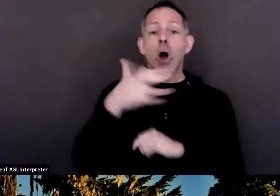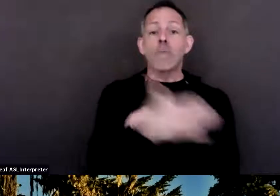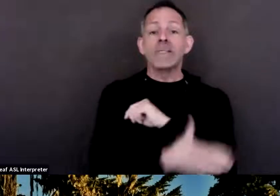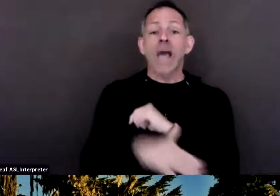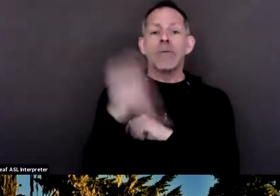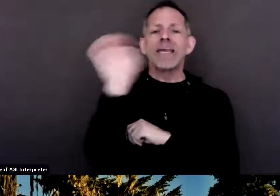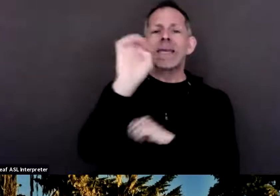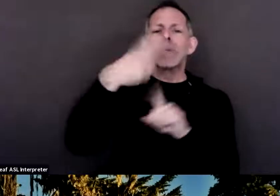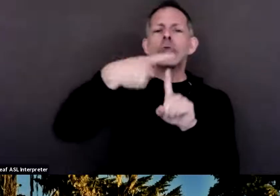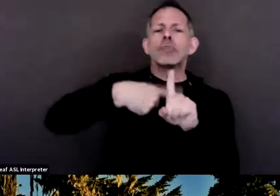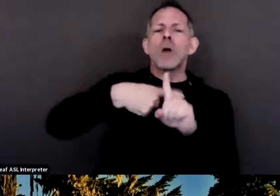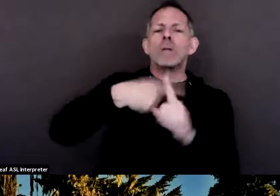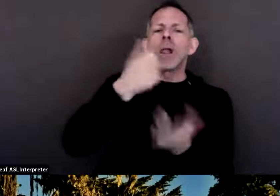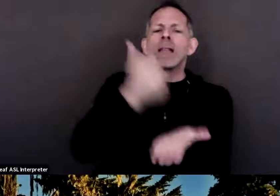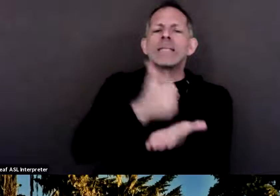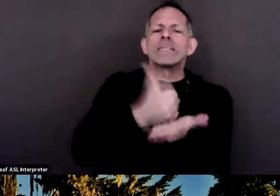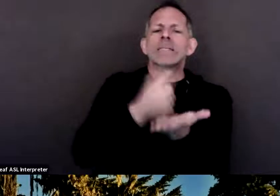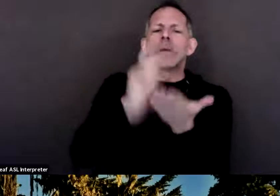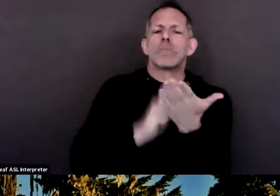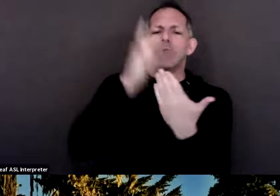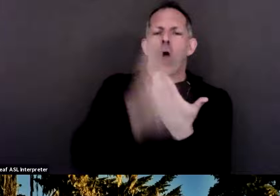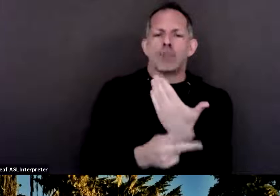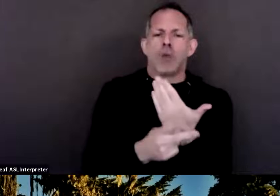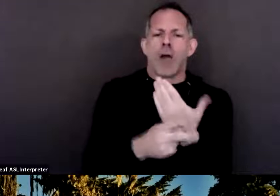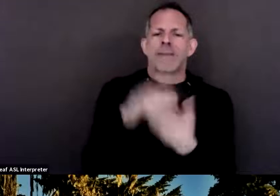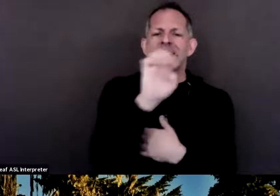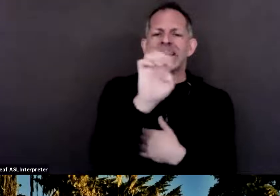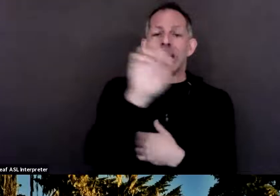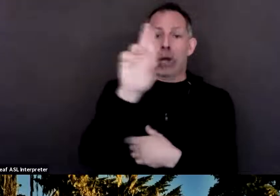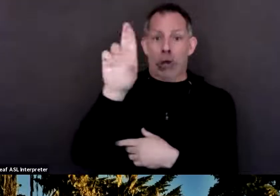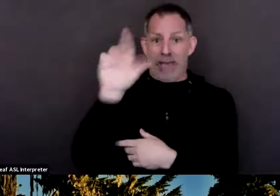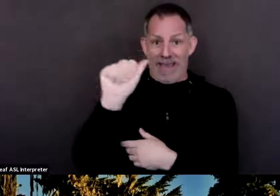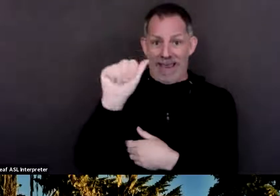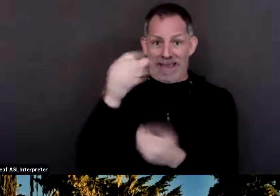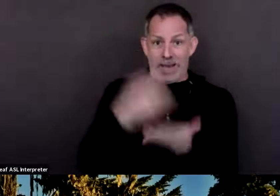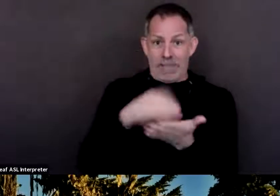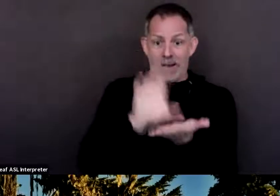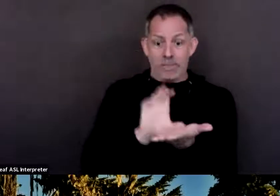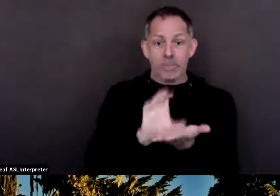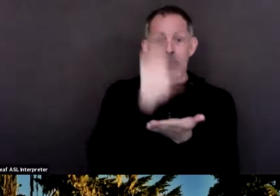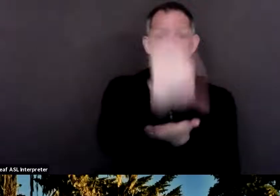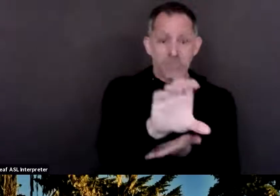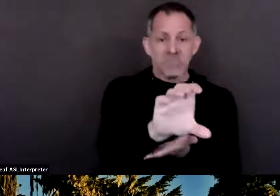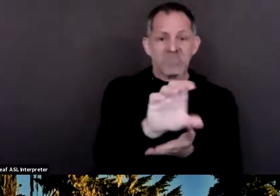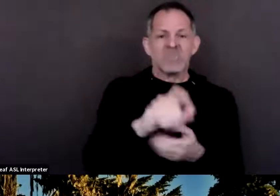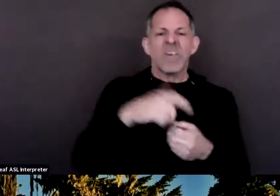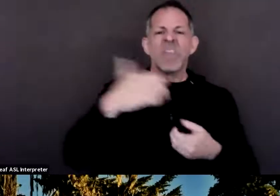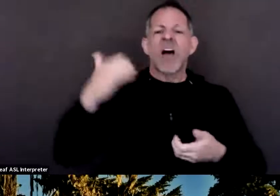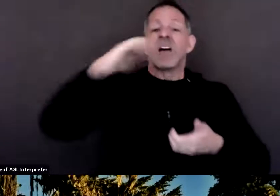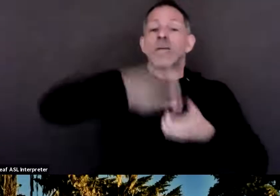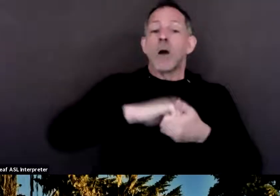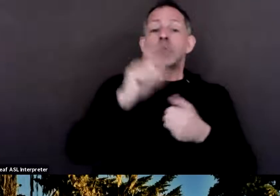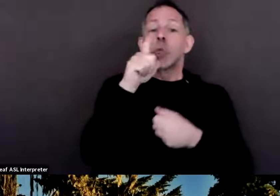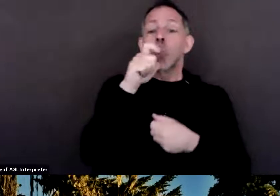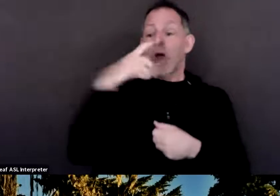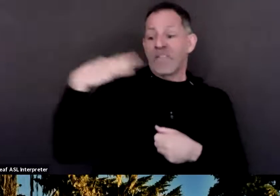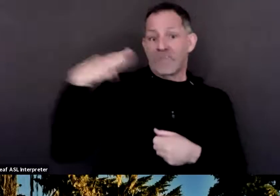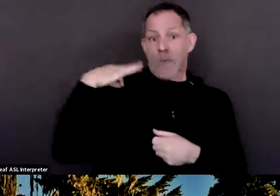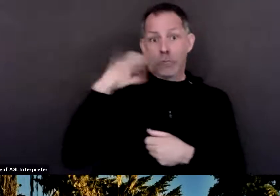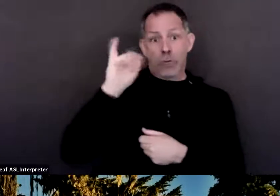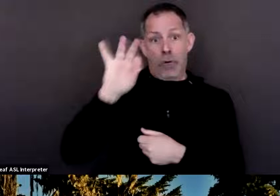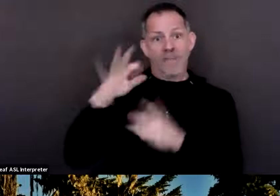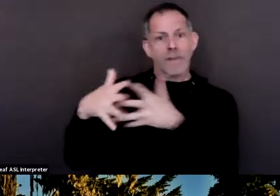or ERA. This is in partnership with Volunteers of America, Western Washington, and other key